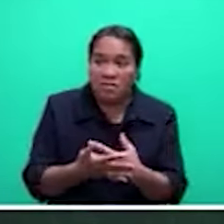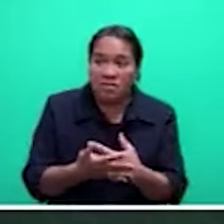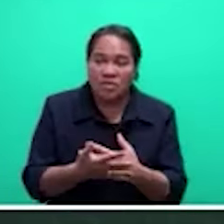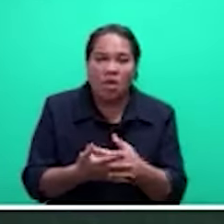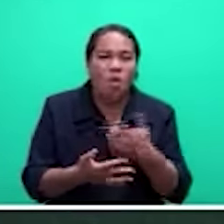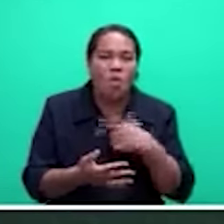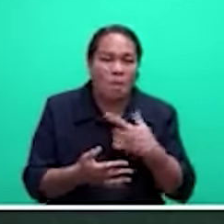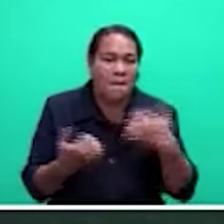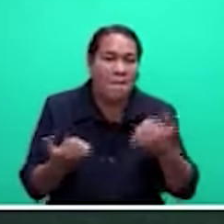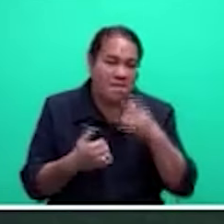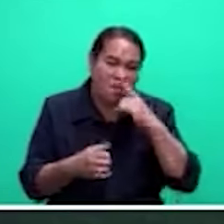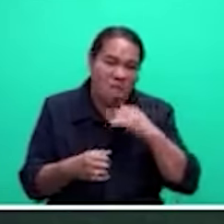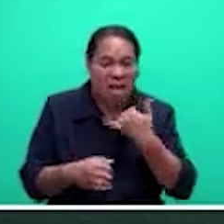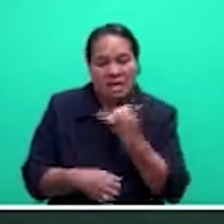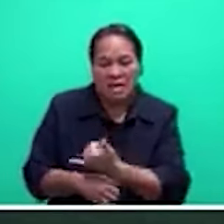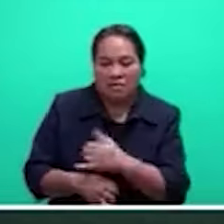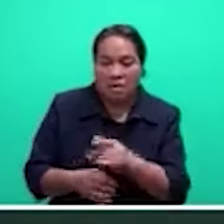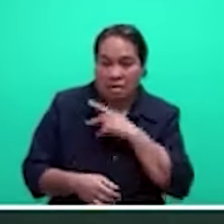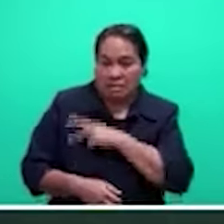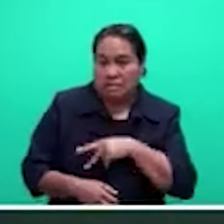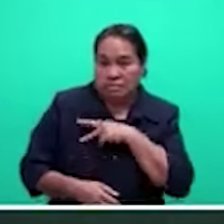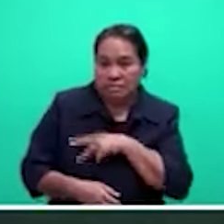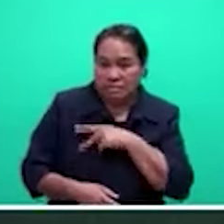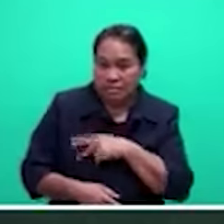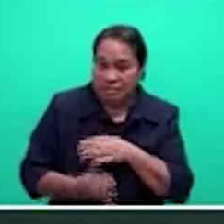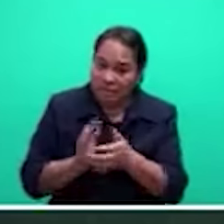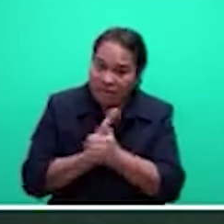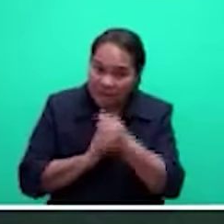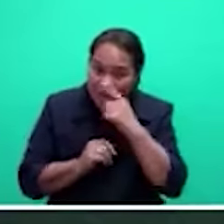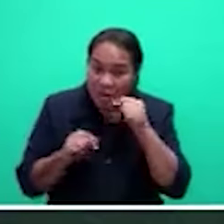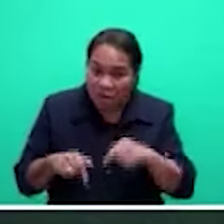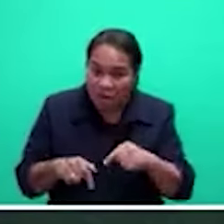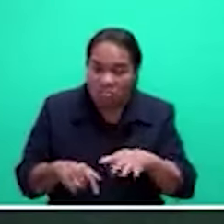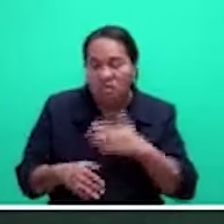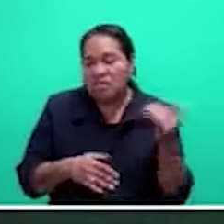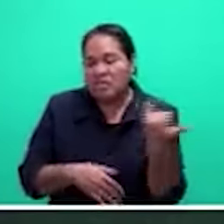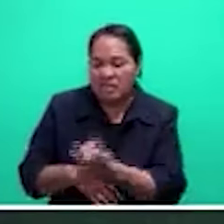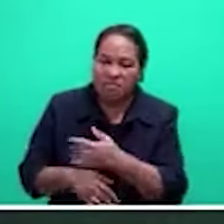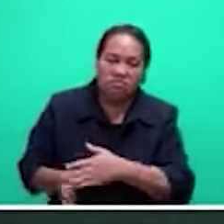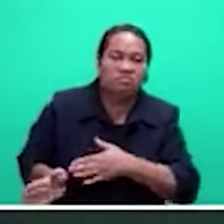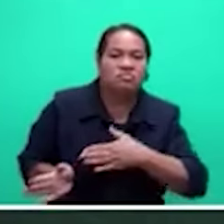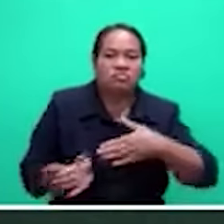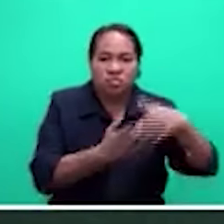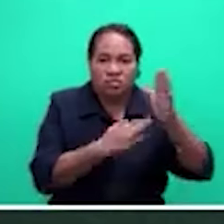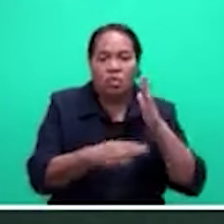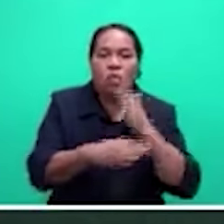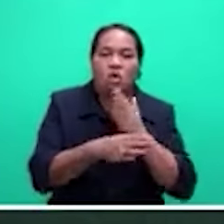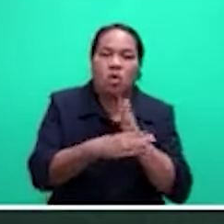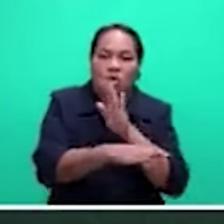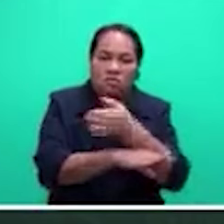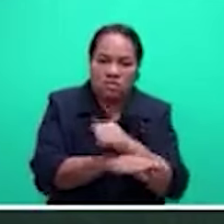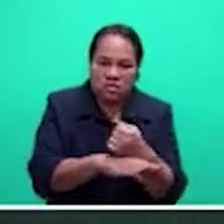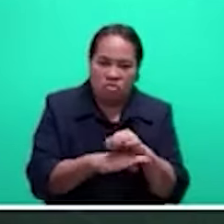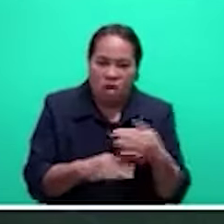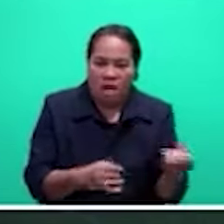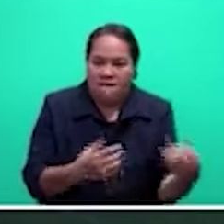drain. Brain drain represents the biggest threat to a country's population. Its negative impact on the economy leading